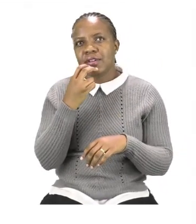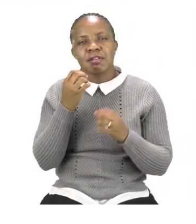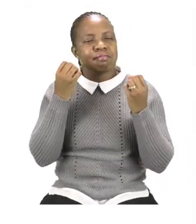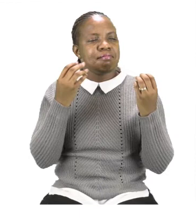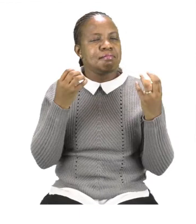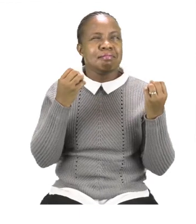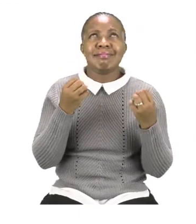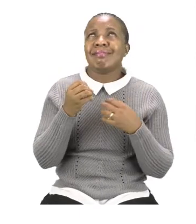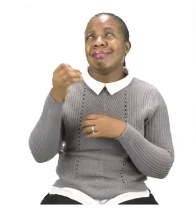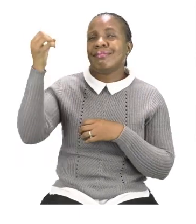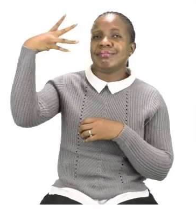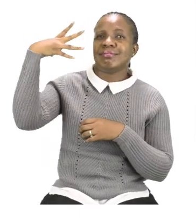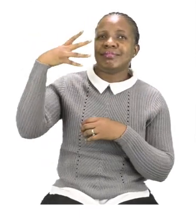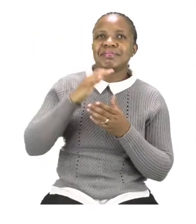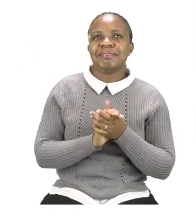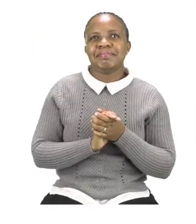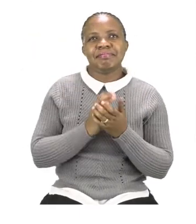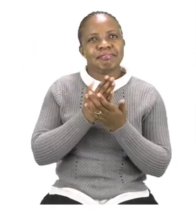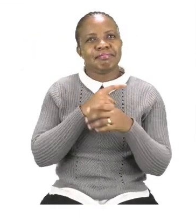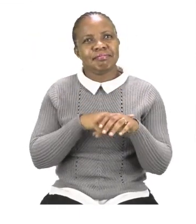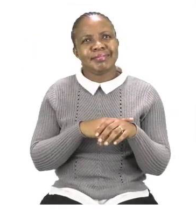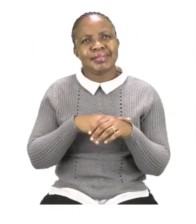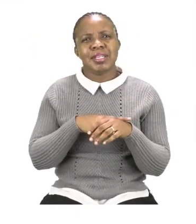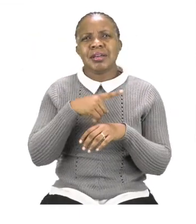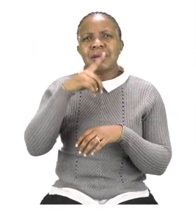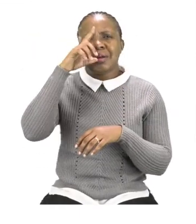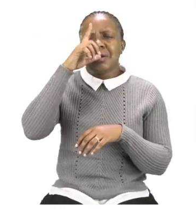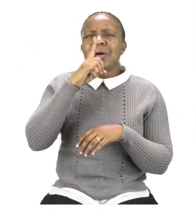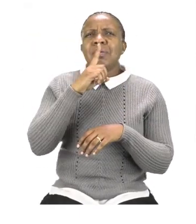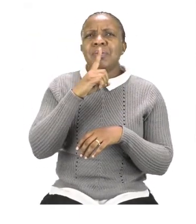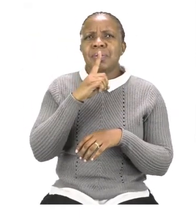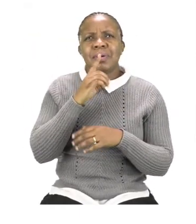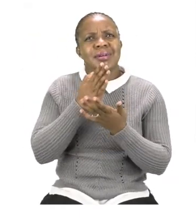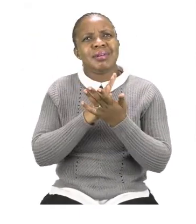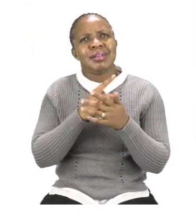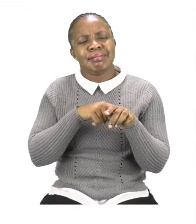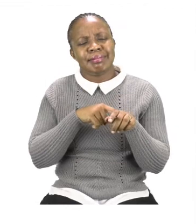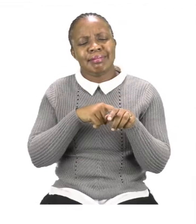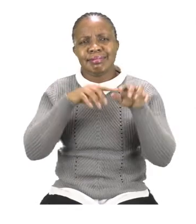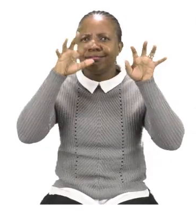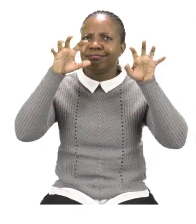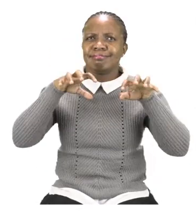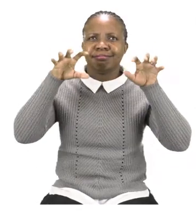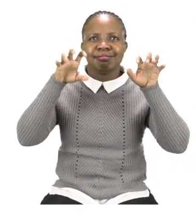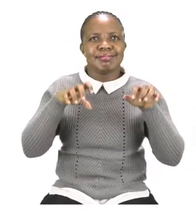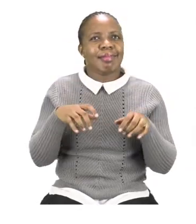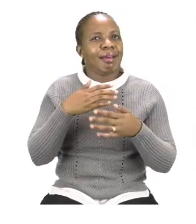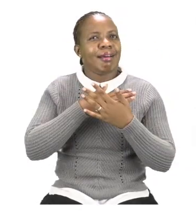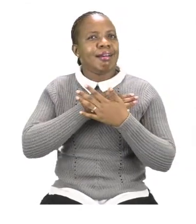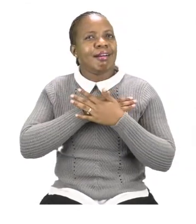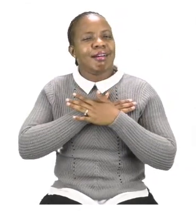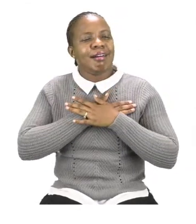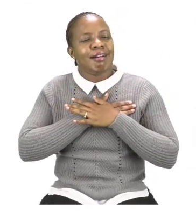of sun. Sometimes it's hot, sometimes it rains. I love these